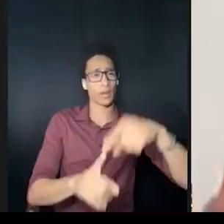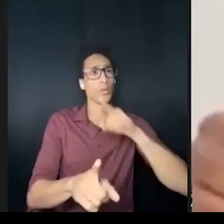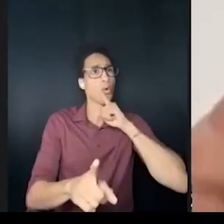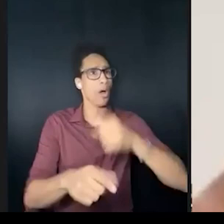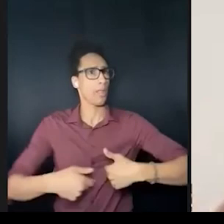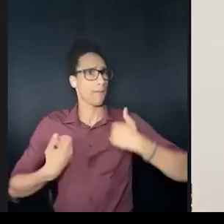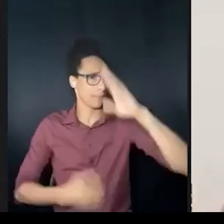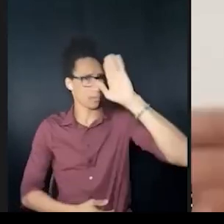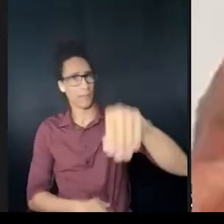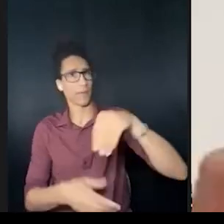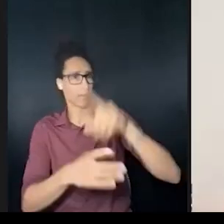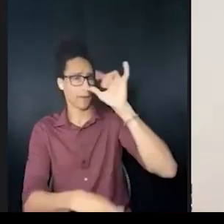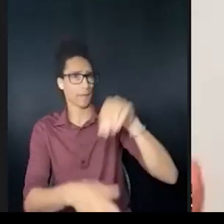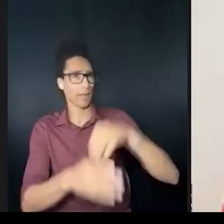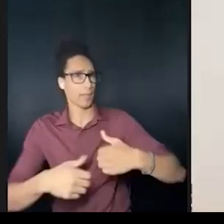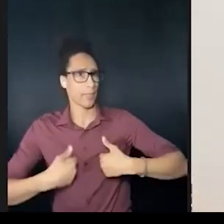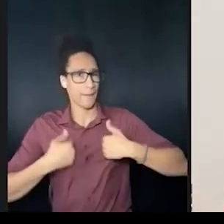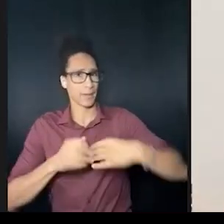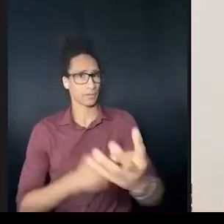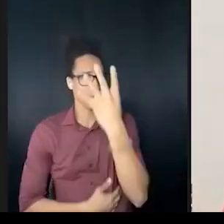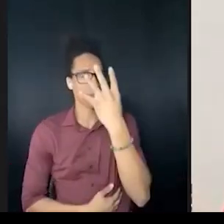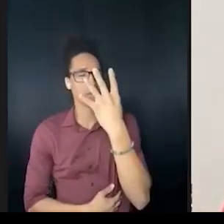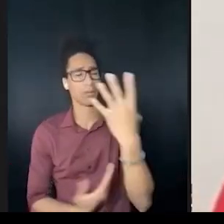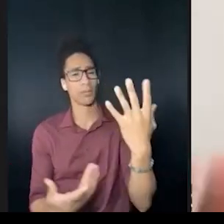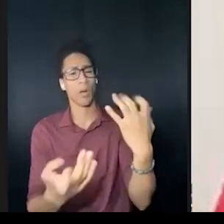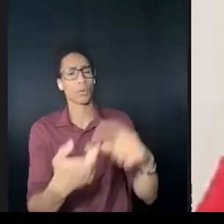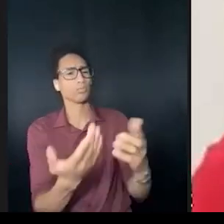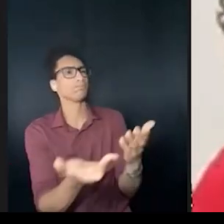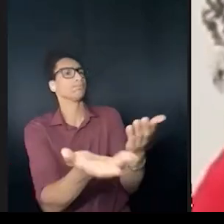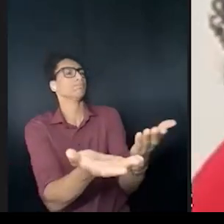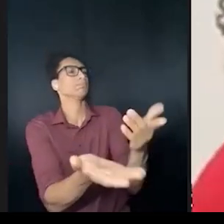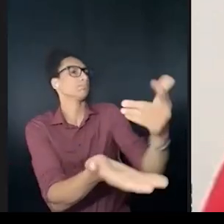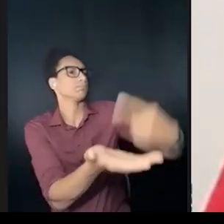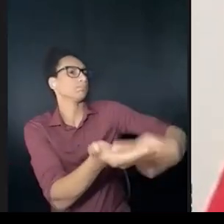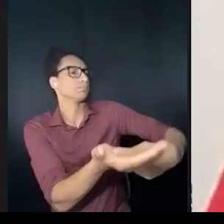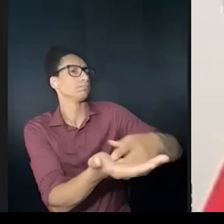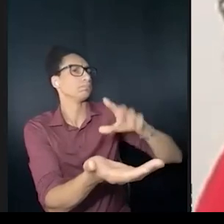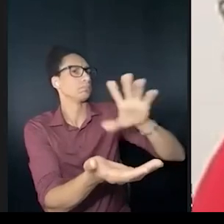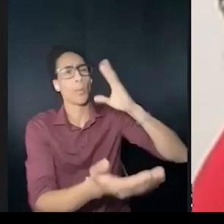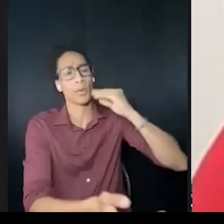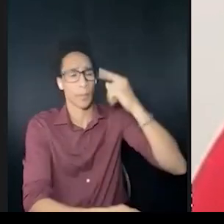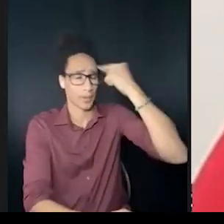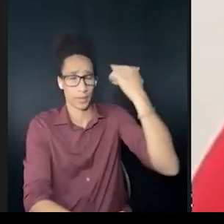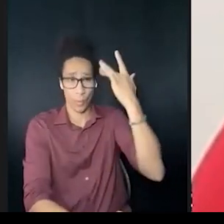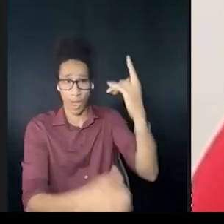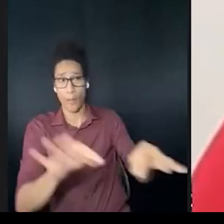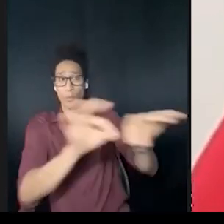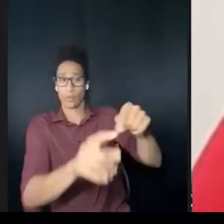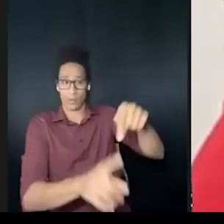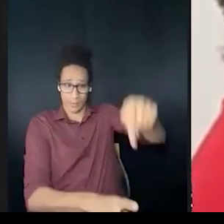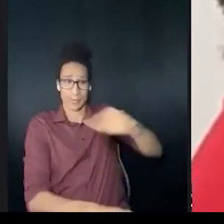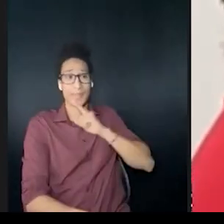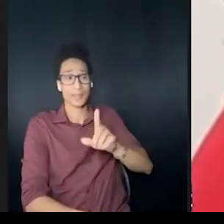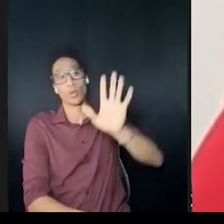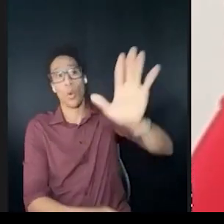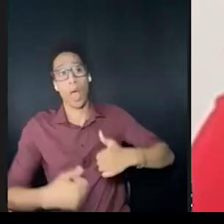go to you two to kind of talk about this experience. One, Lawrence, because this is, again, your life experience and the work that you